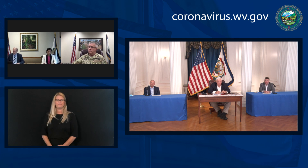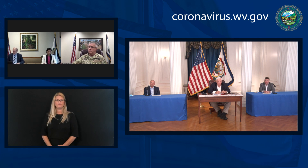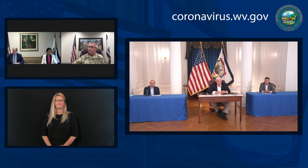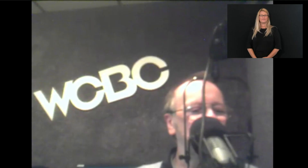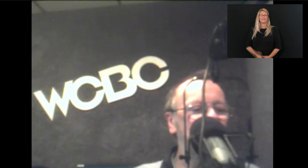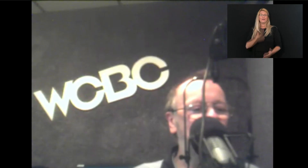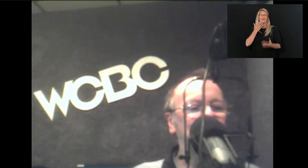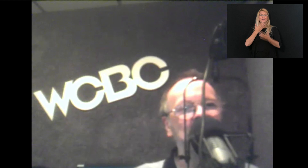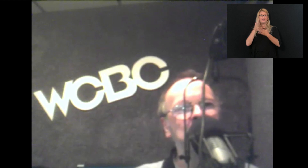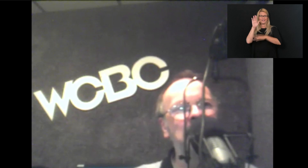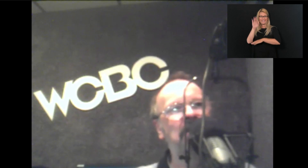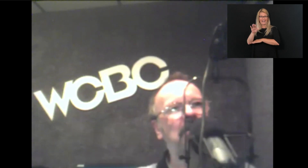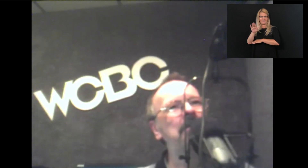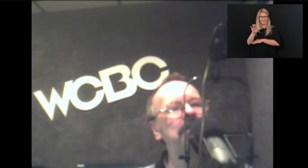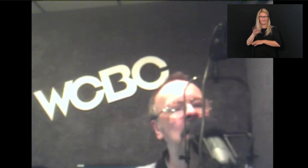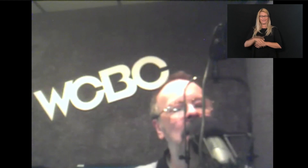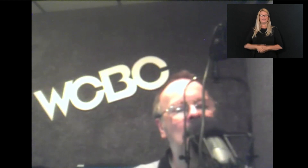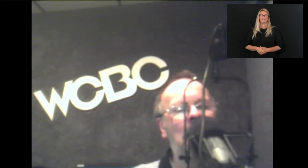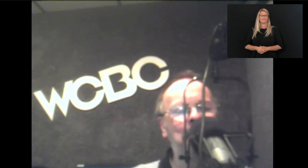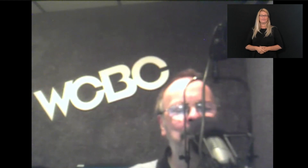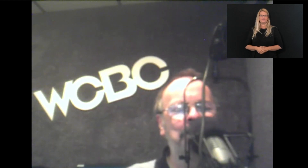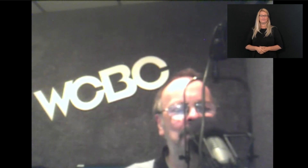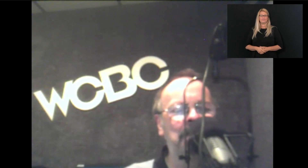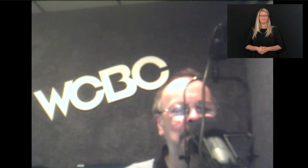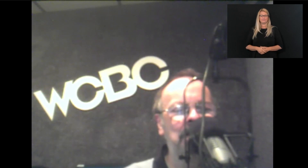afternoon, Governor. Good afternoon, panel.